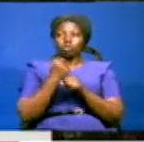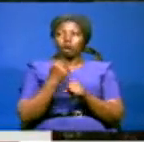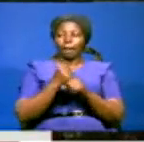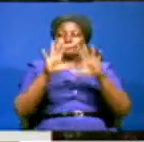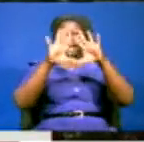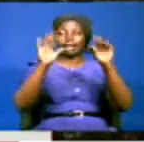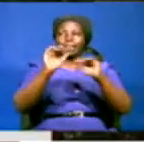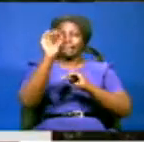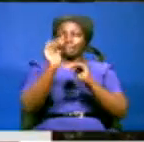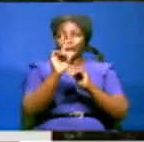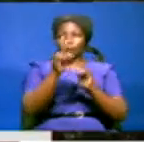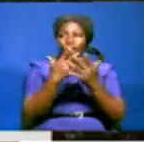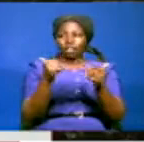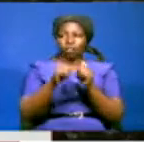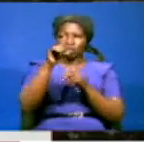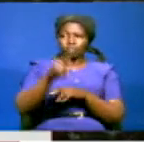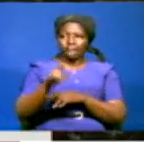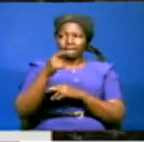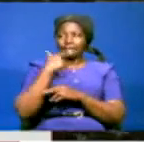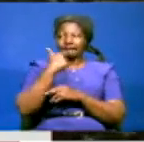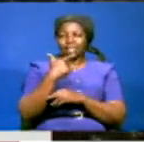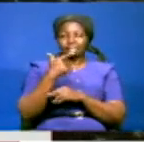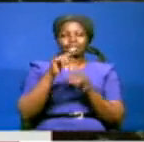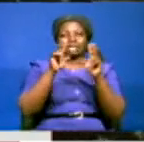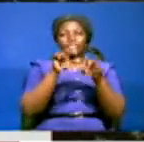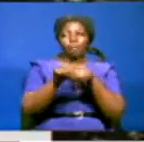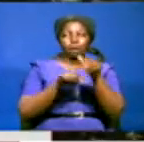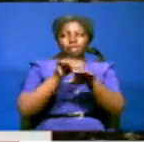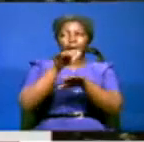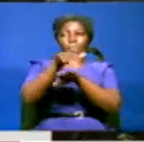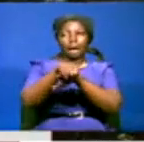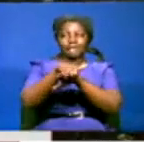must provide for is the issue of sanitary towels and pads for young girls.